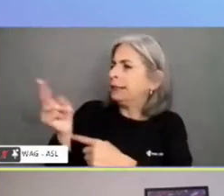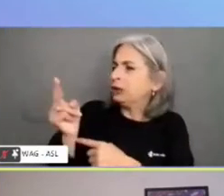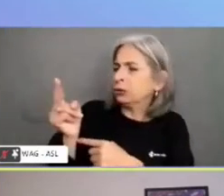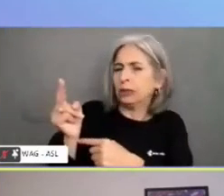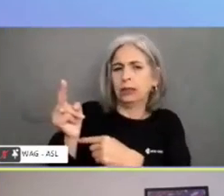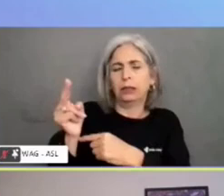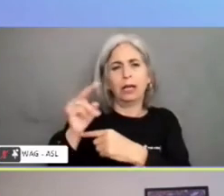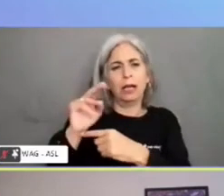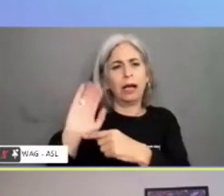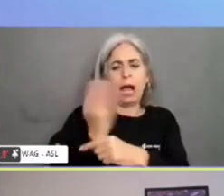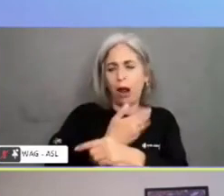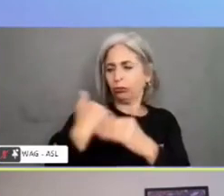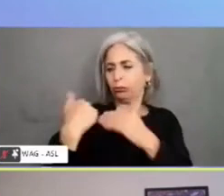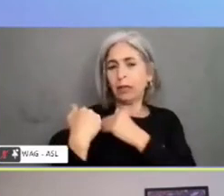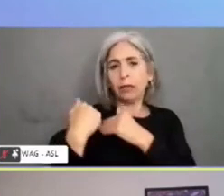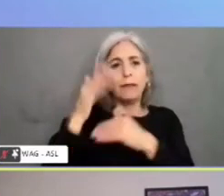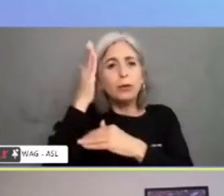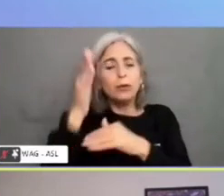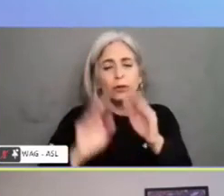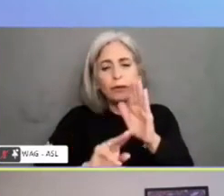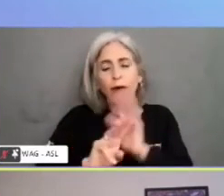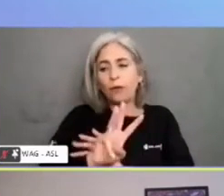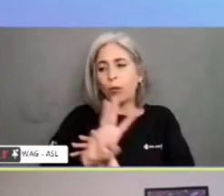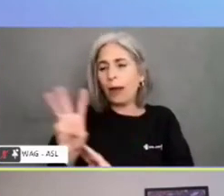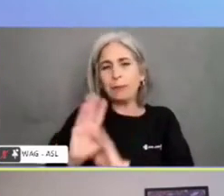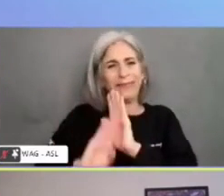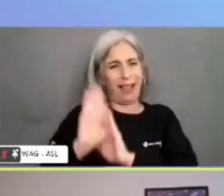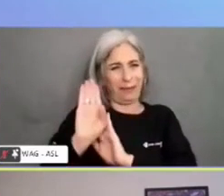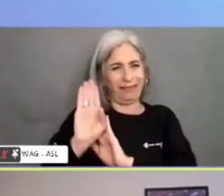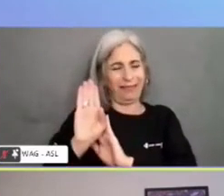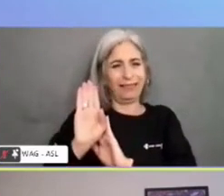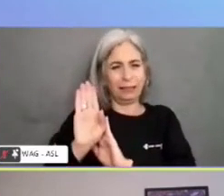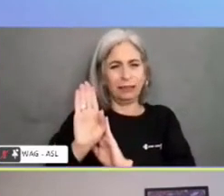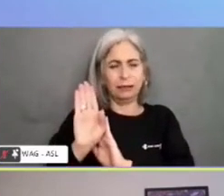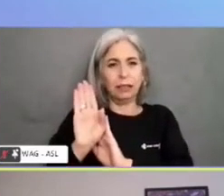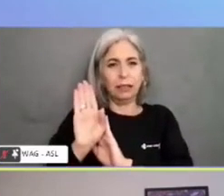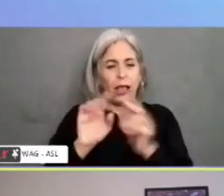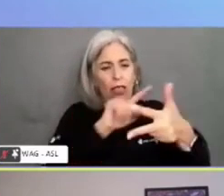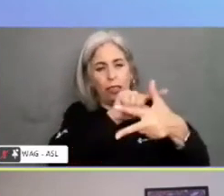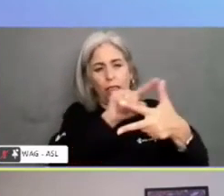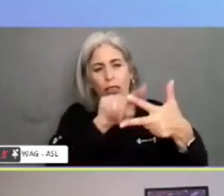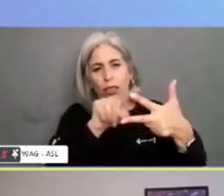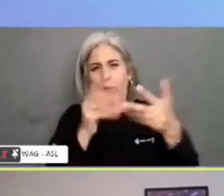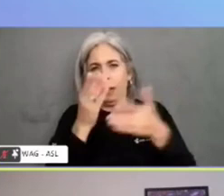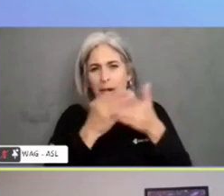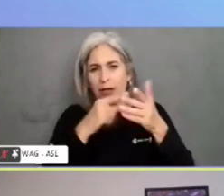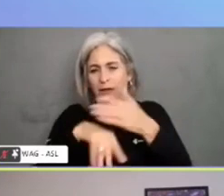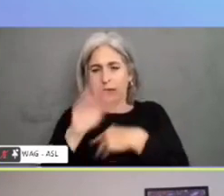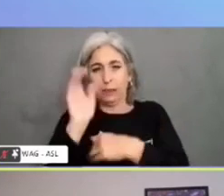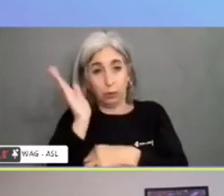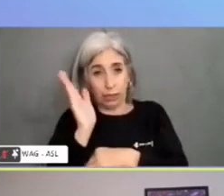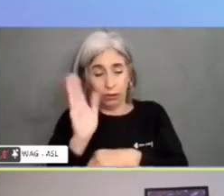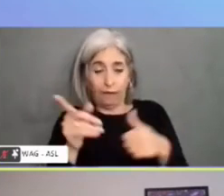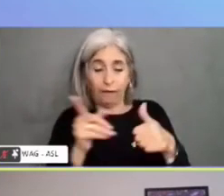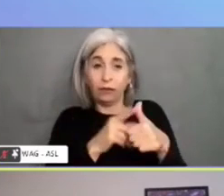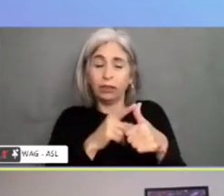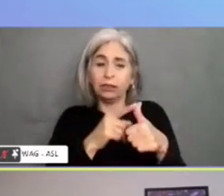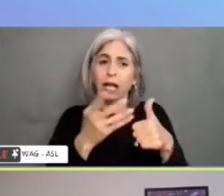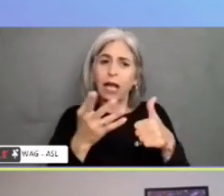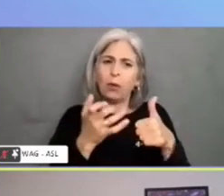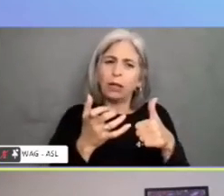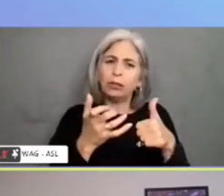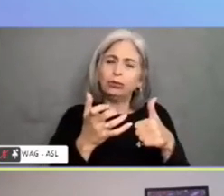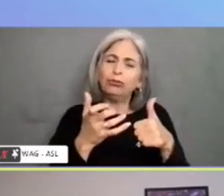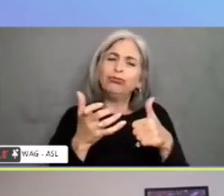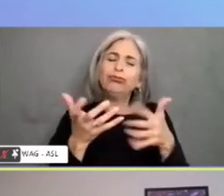our role in the future of web development. So there's going to be kind of three parts to this whole presentation. First of all, I want to bend your brain. I want